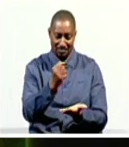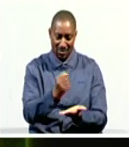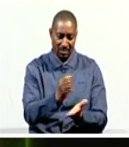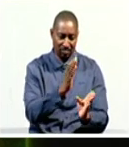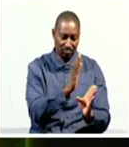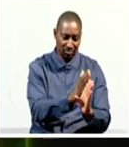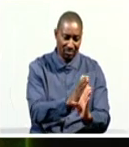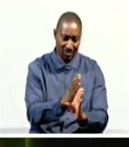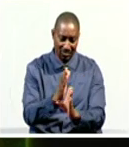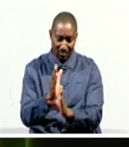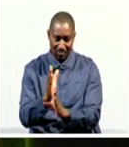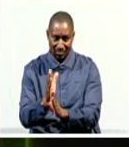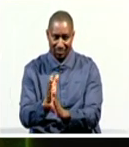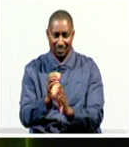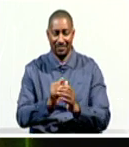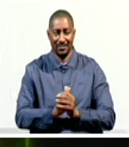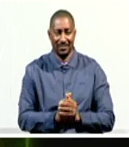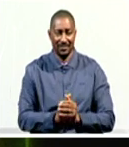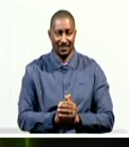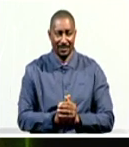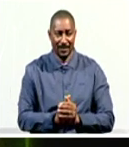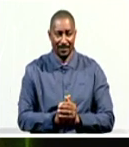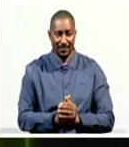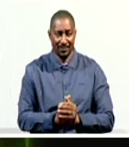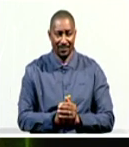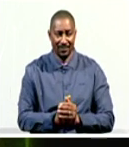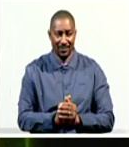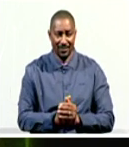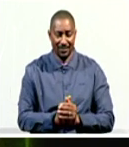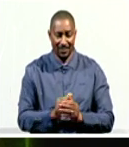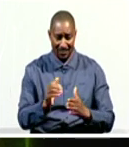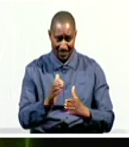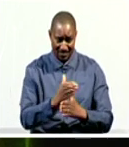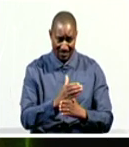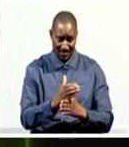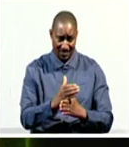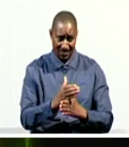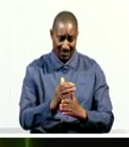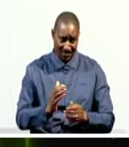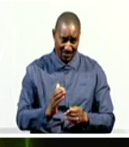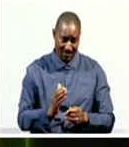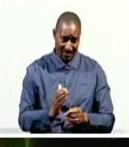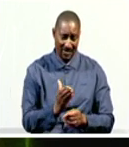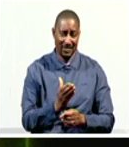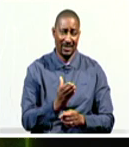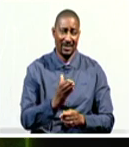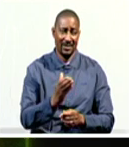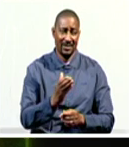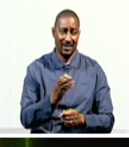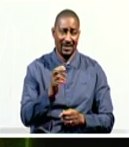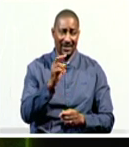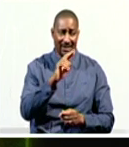themes of the evaluation report of HPP1, such that HPP2, they tried to make sure that